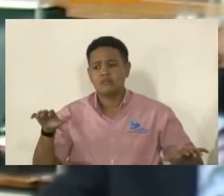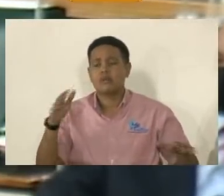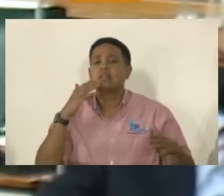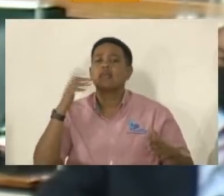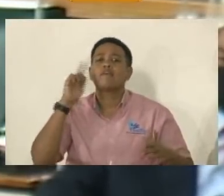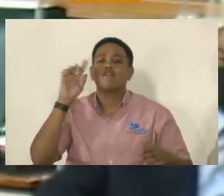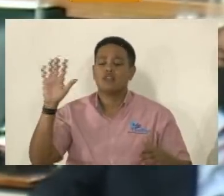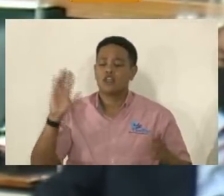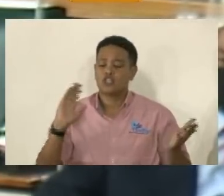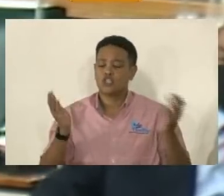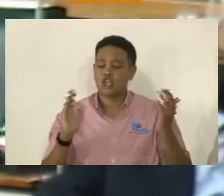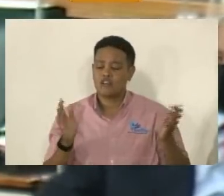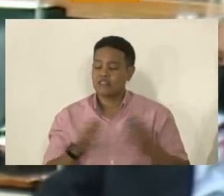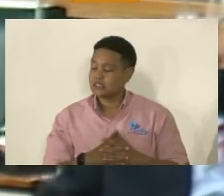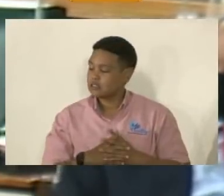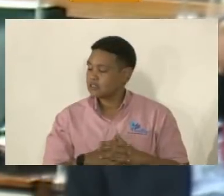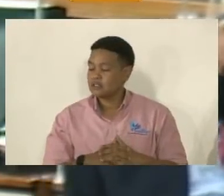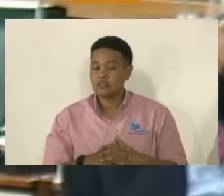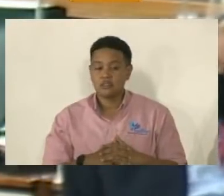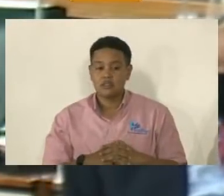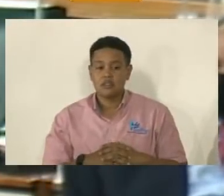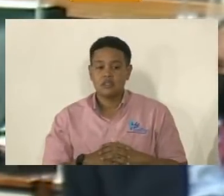service.